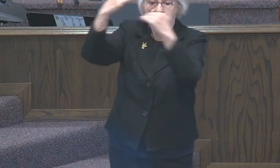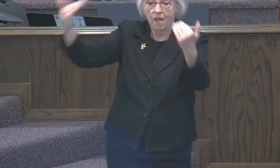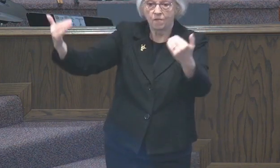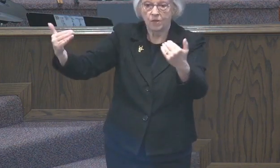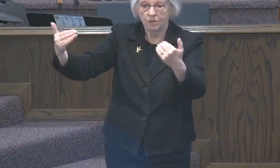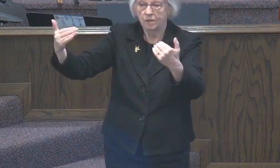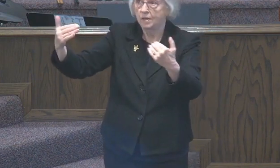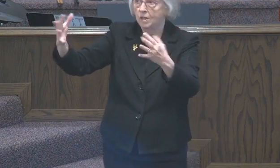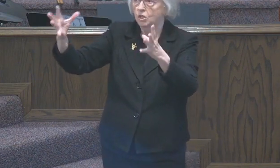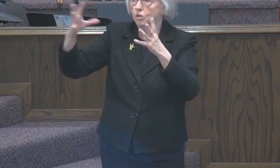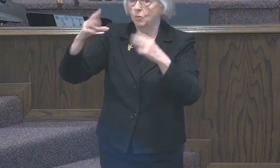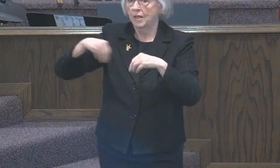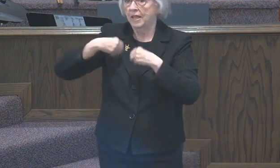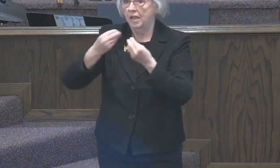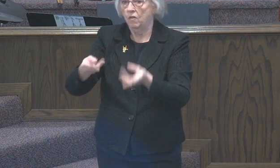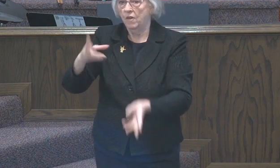grasp that which is